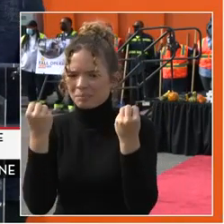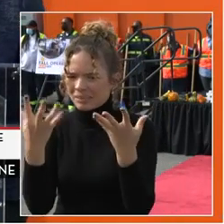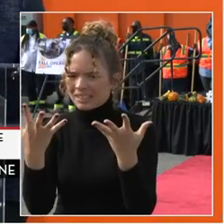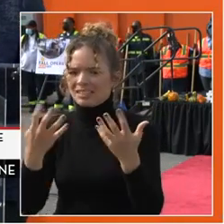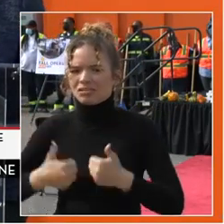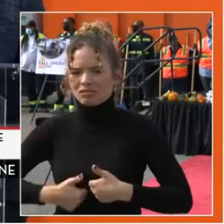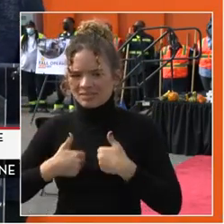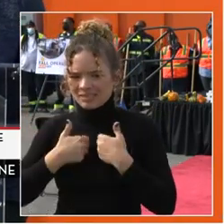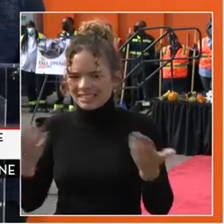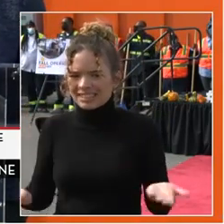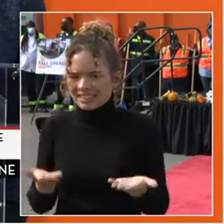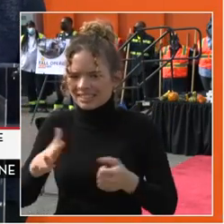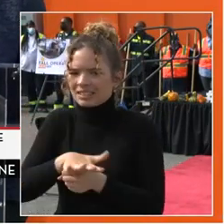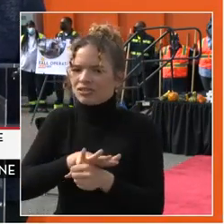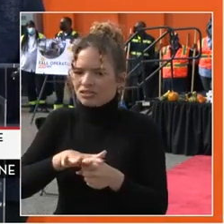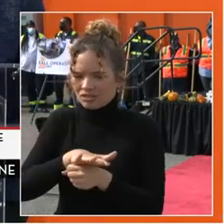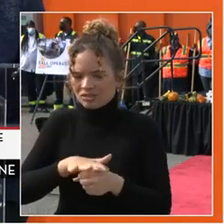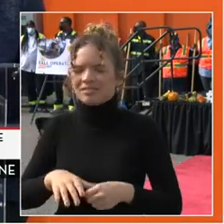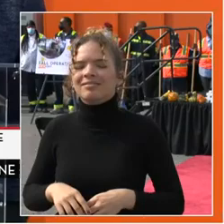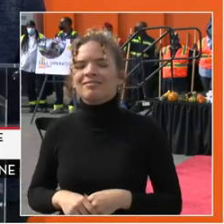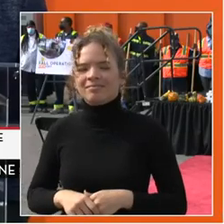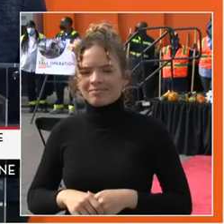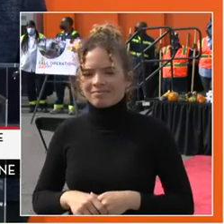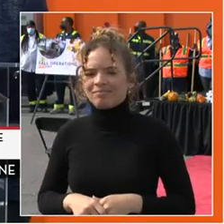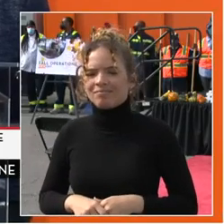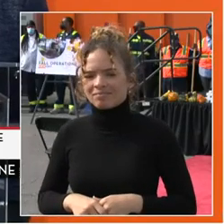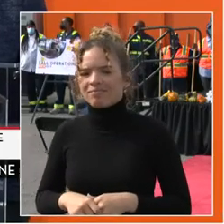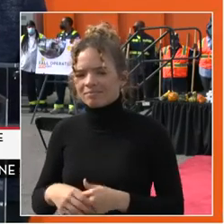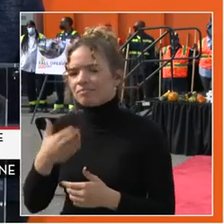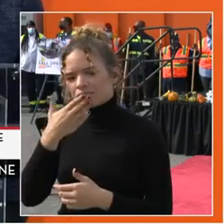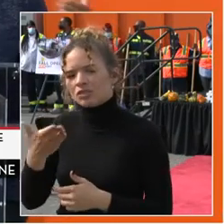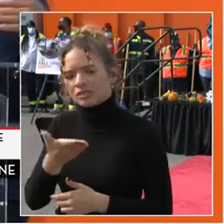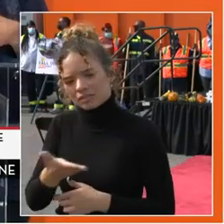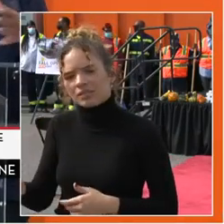come and go from their homes. So I think that's a very good thing, and we're grateful to the